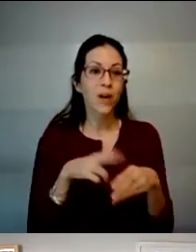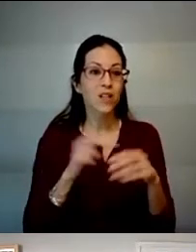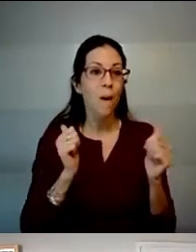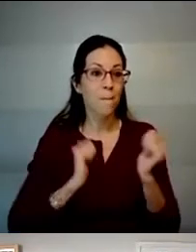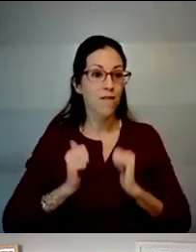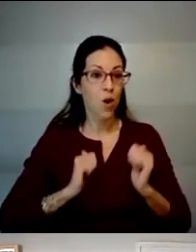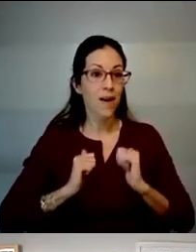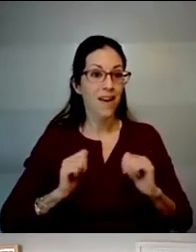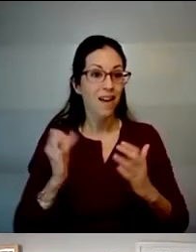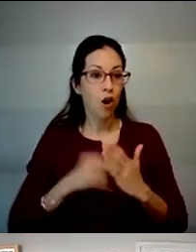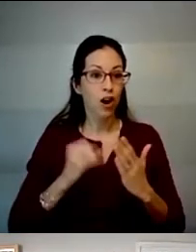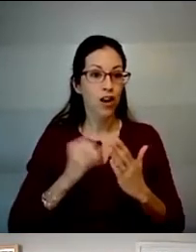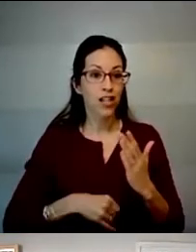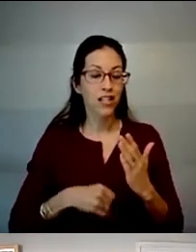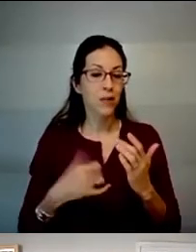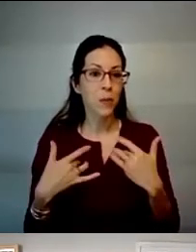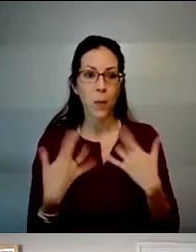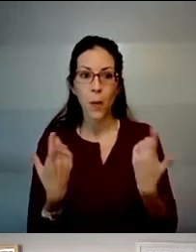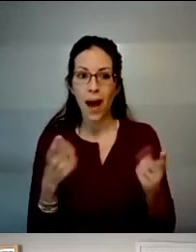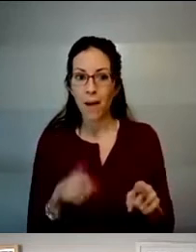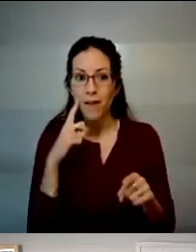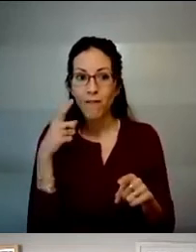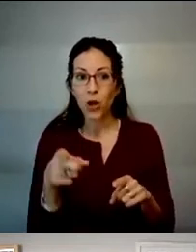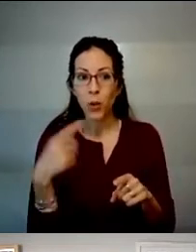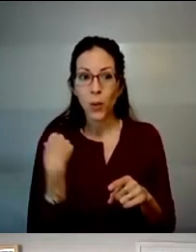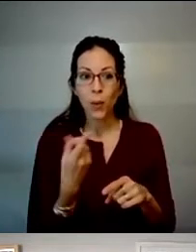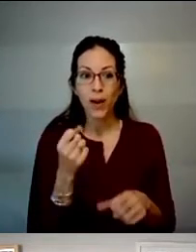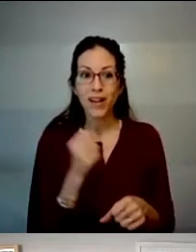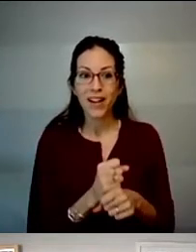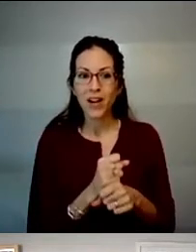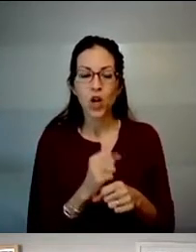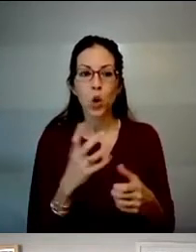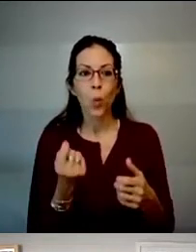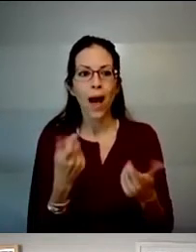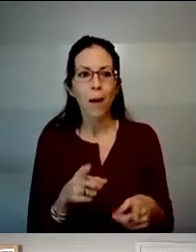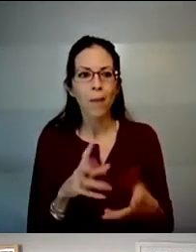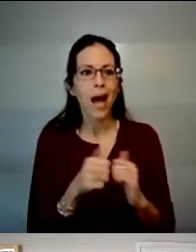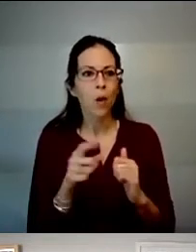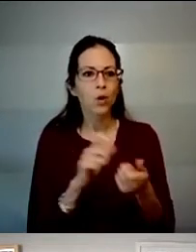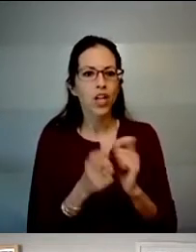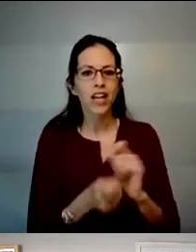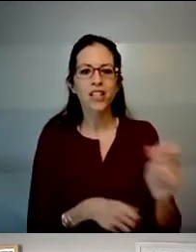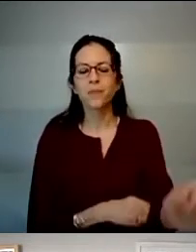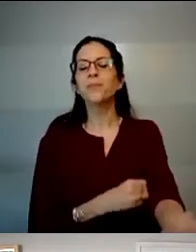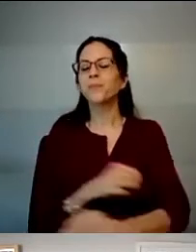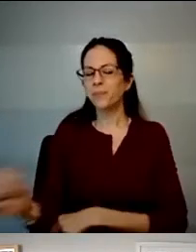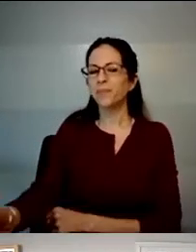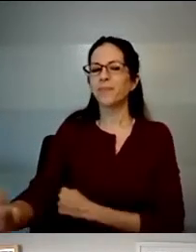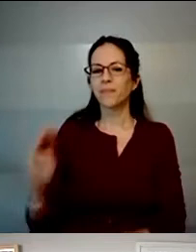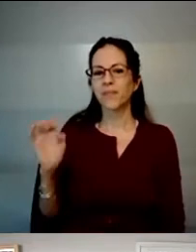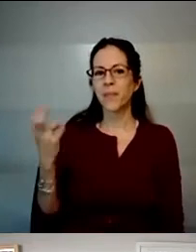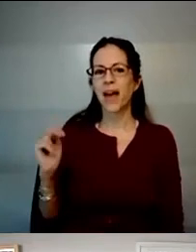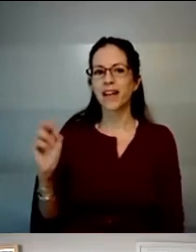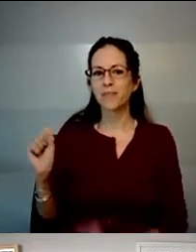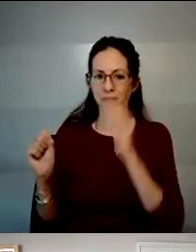Yeah. What happened for you this past year? What did you encounter? How did you shift gears? Yeah, so part of my work,